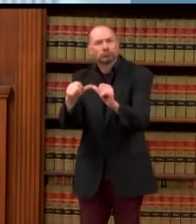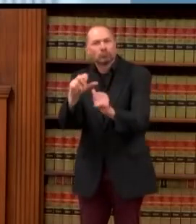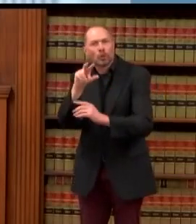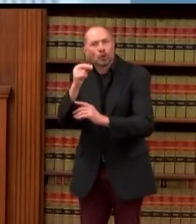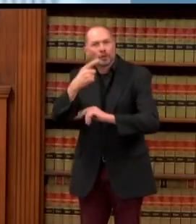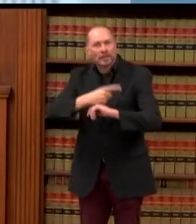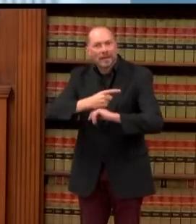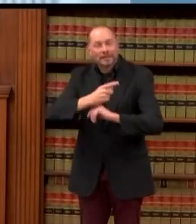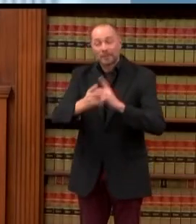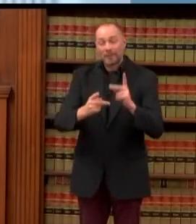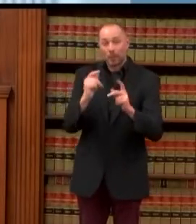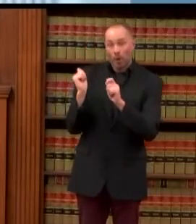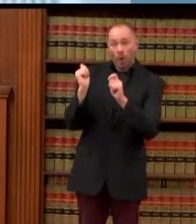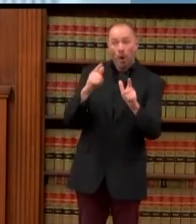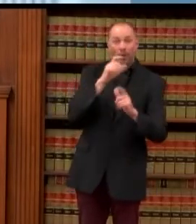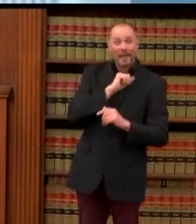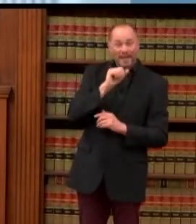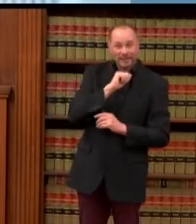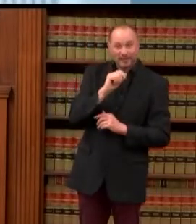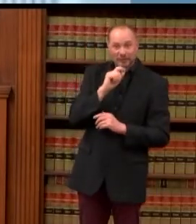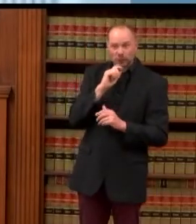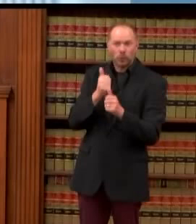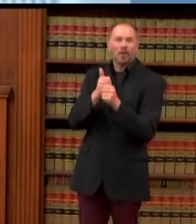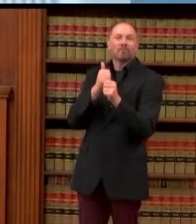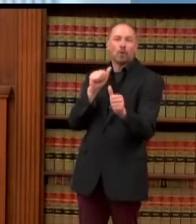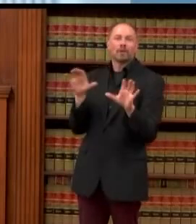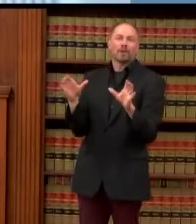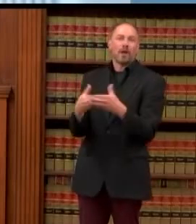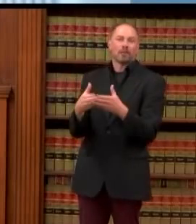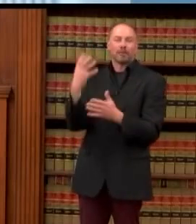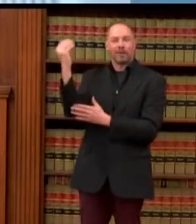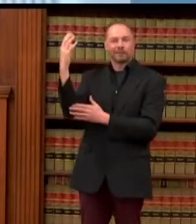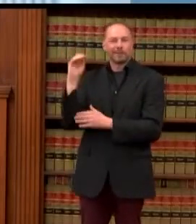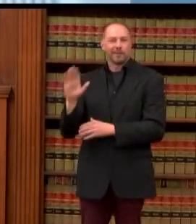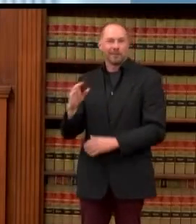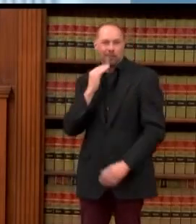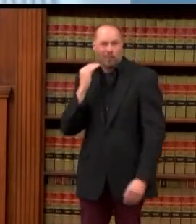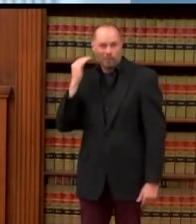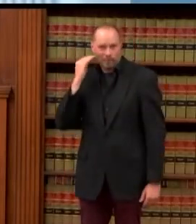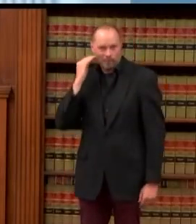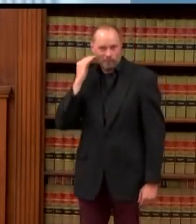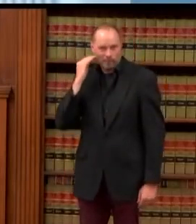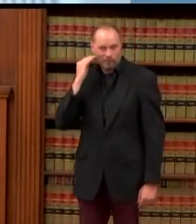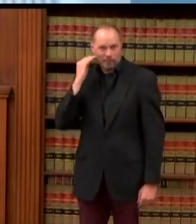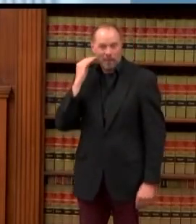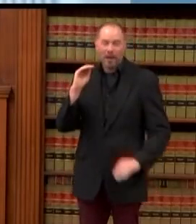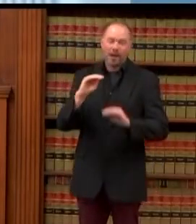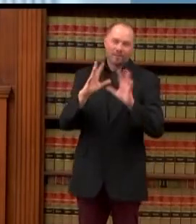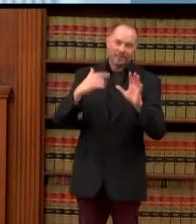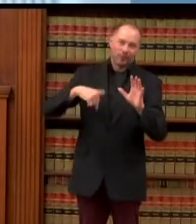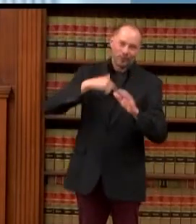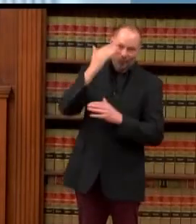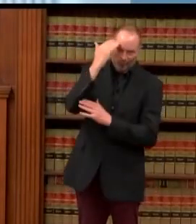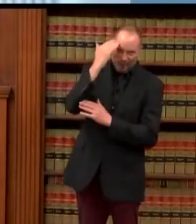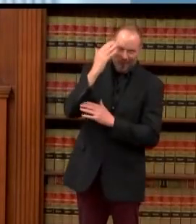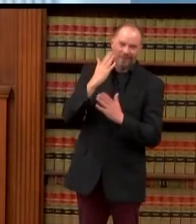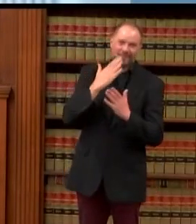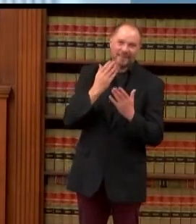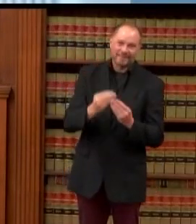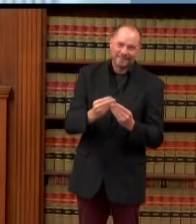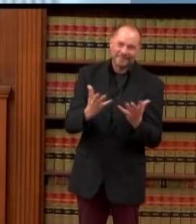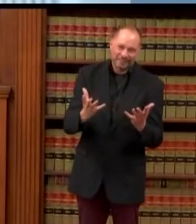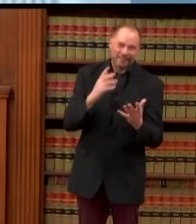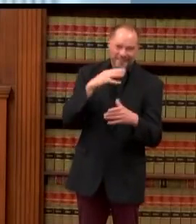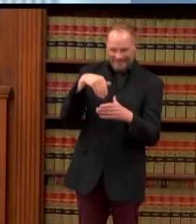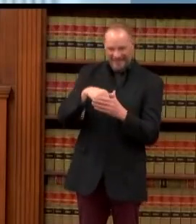to steer clear of gatherings outside of their own home. Obviously, we are aware that Thanksgiving falls within this